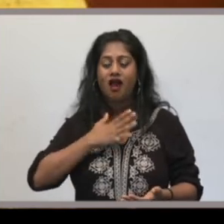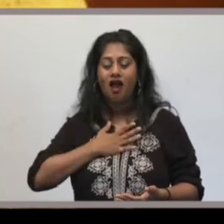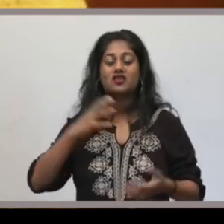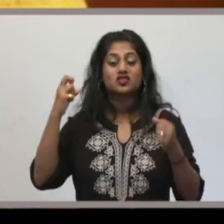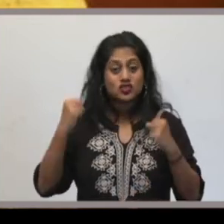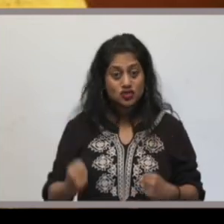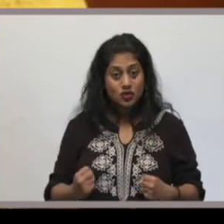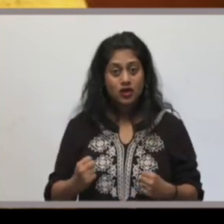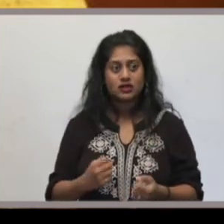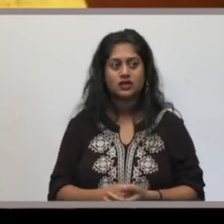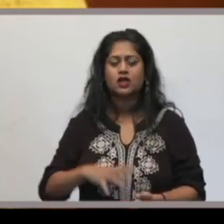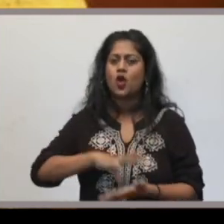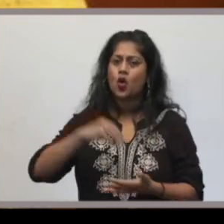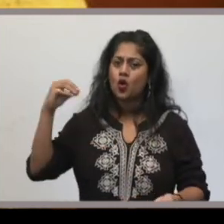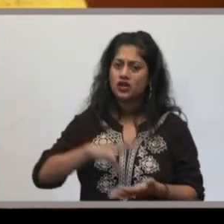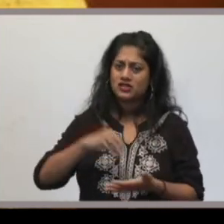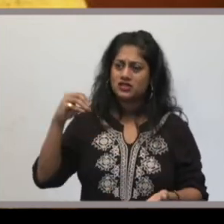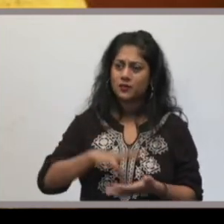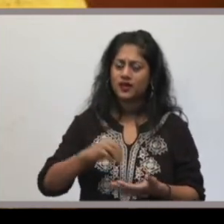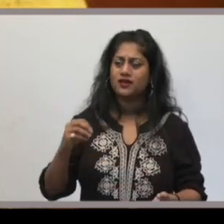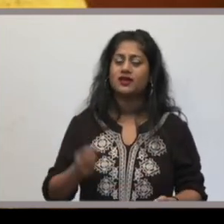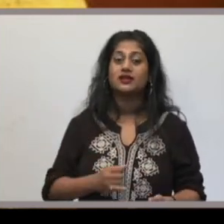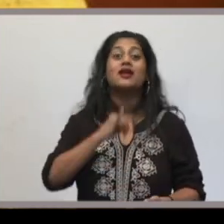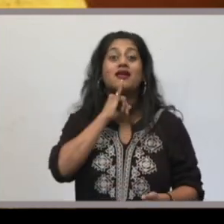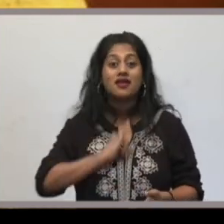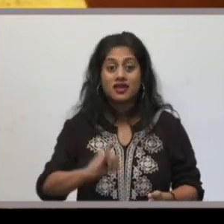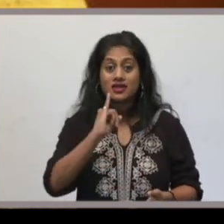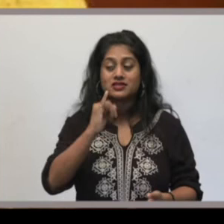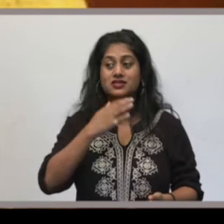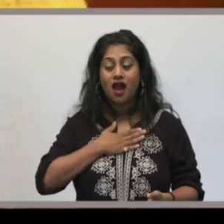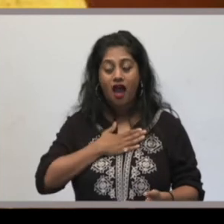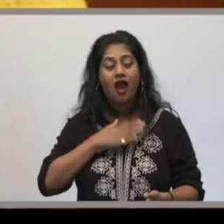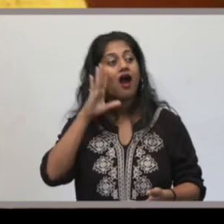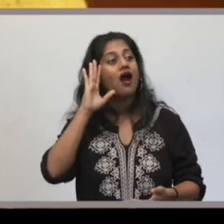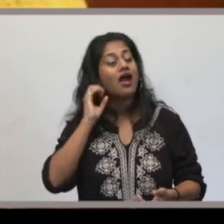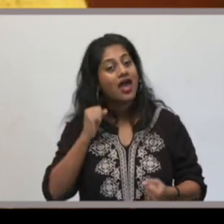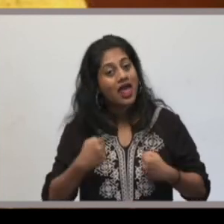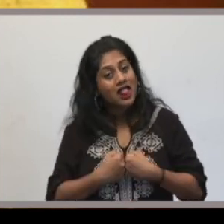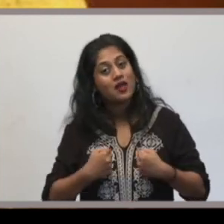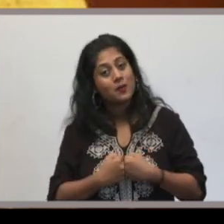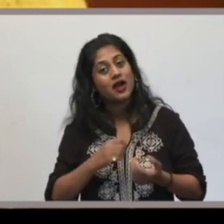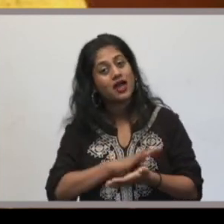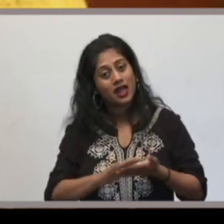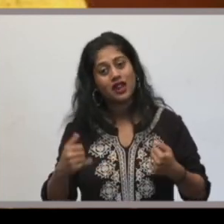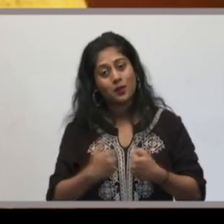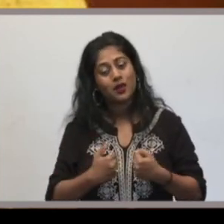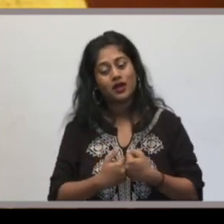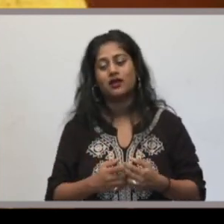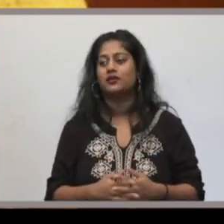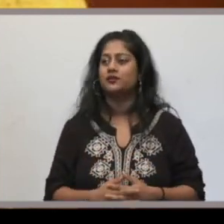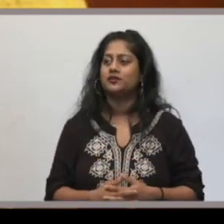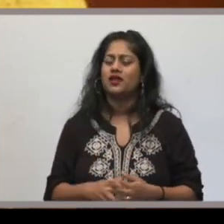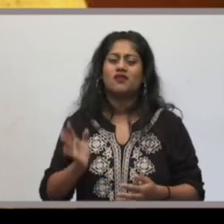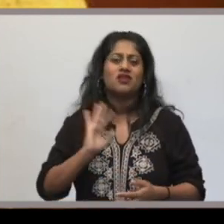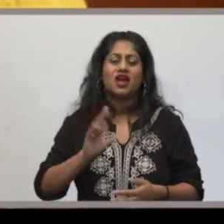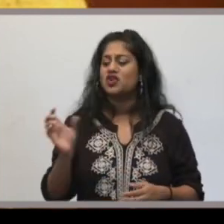those who don't know Christ and haven't secured eternal life, I want to tell you, listen to me. I'm talking about God and you